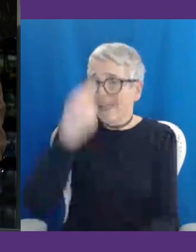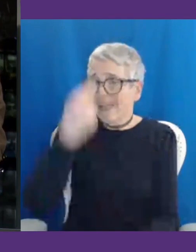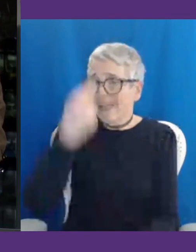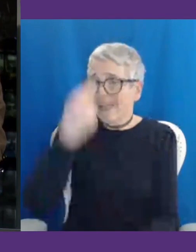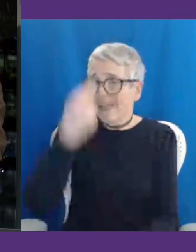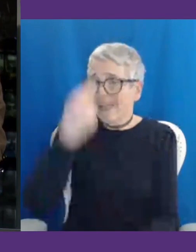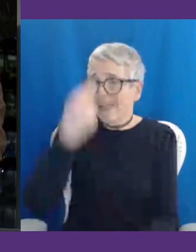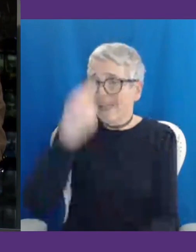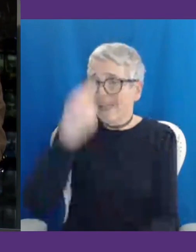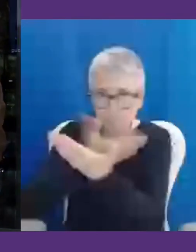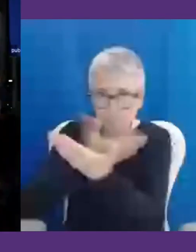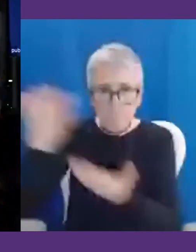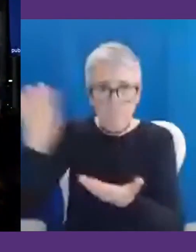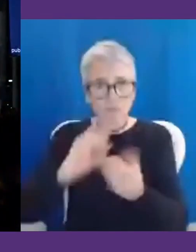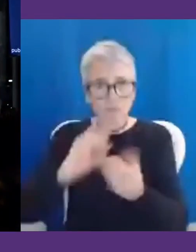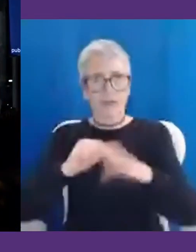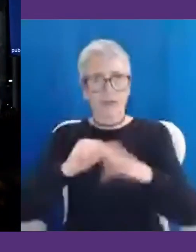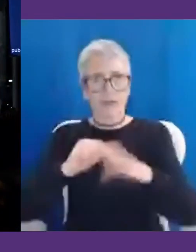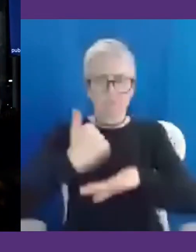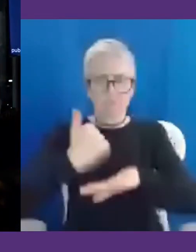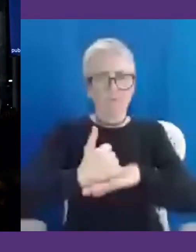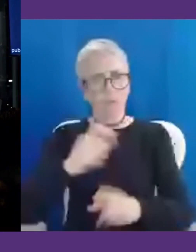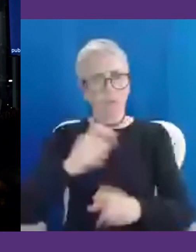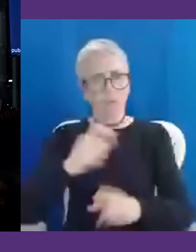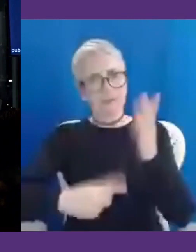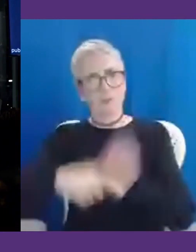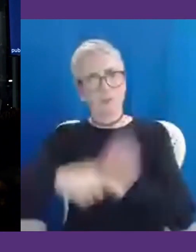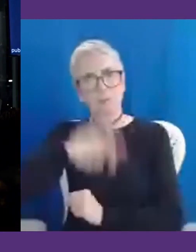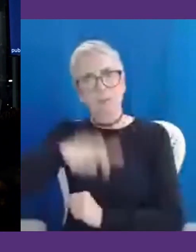Sense of what that forum might be?